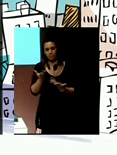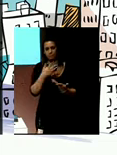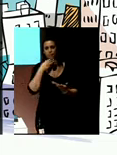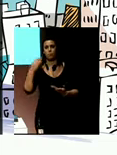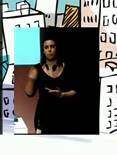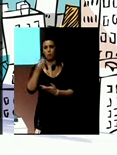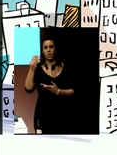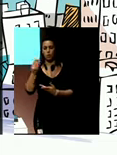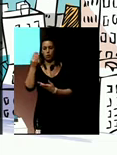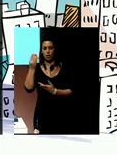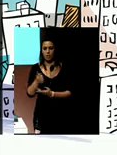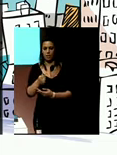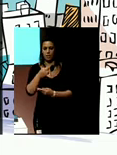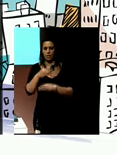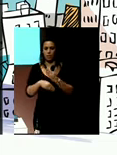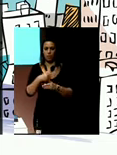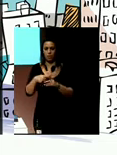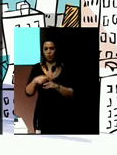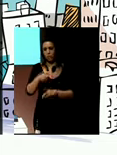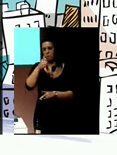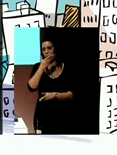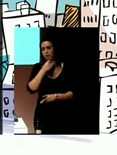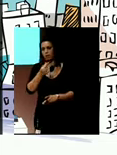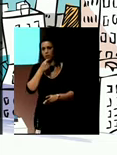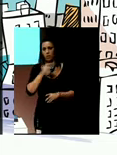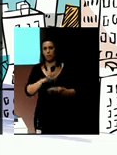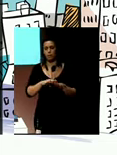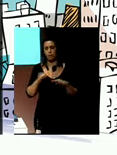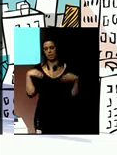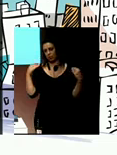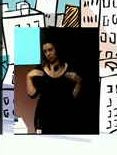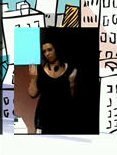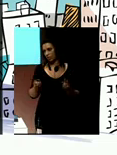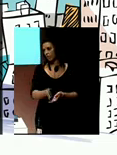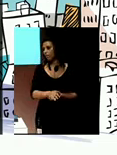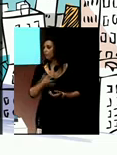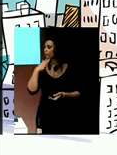because these services are needed.